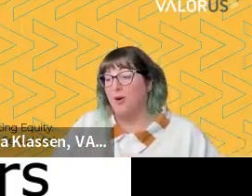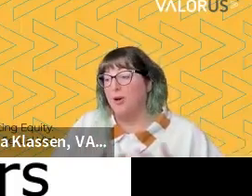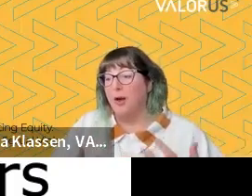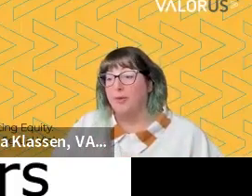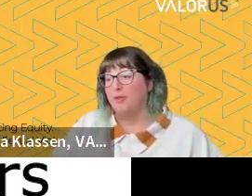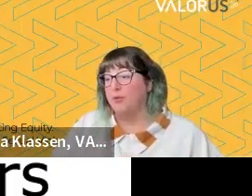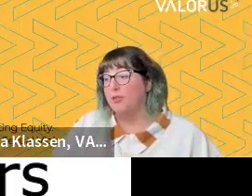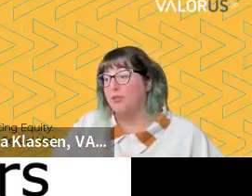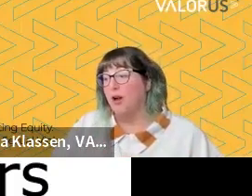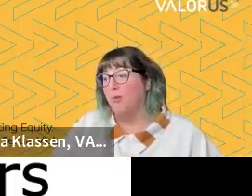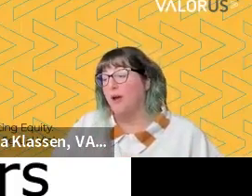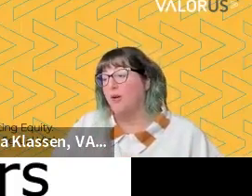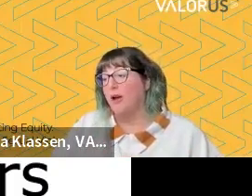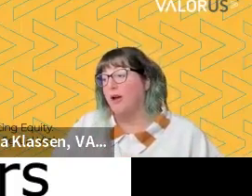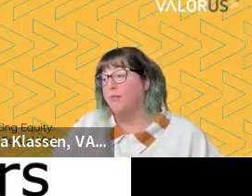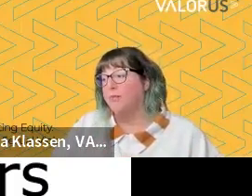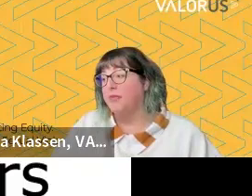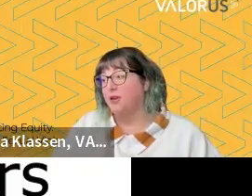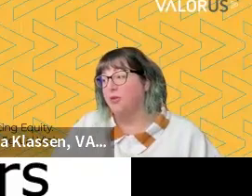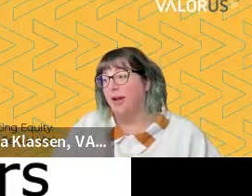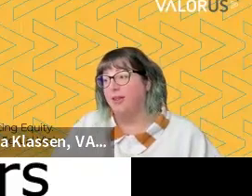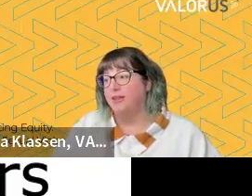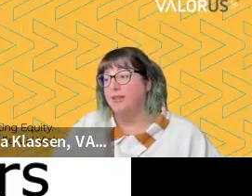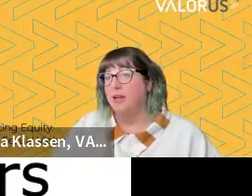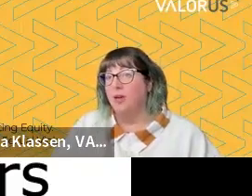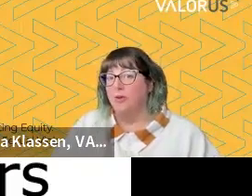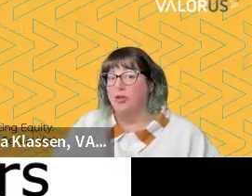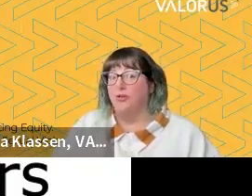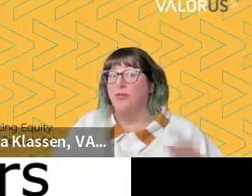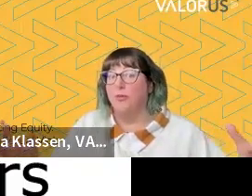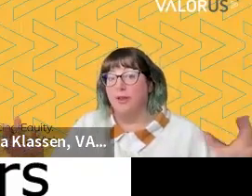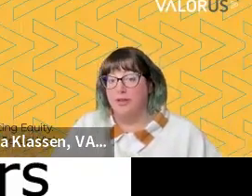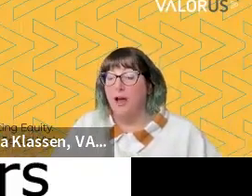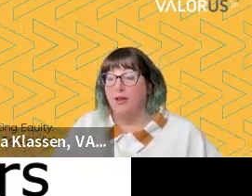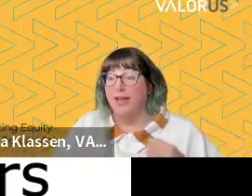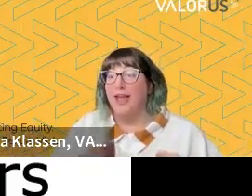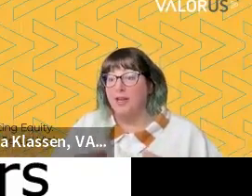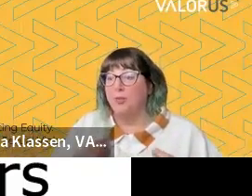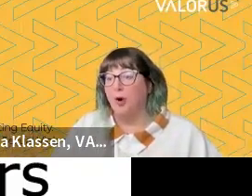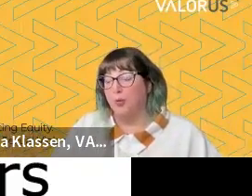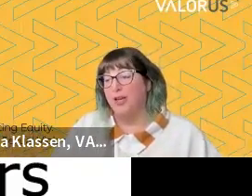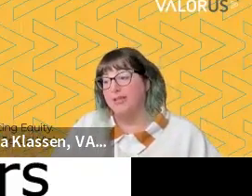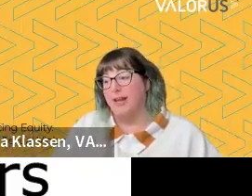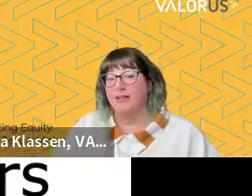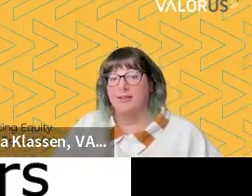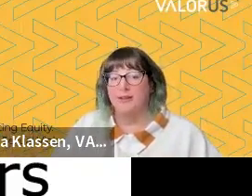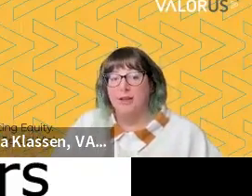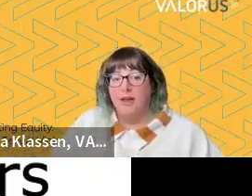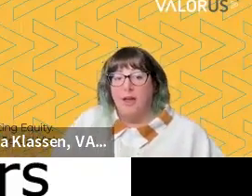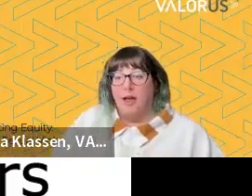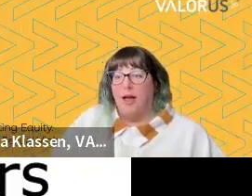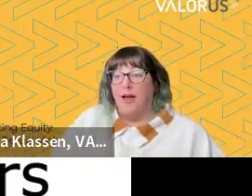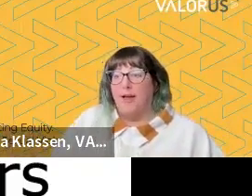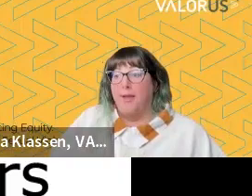of times they go into public schools and talk about sexual violence with children from a young, like age-appropriate stance.